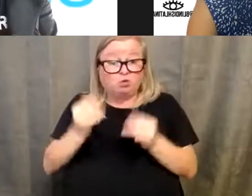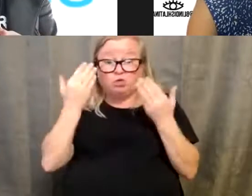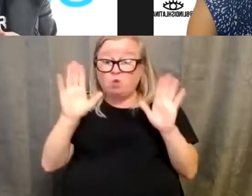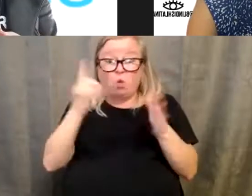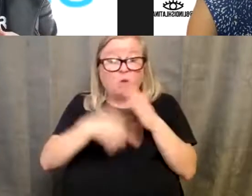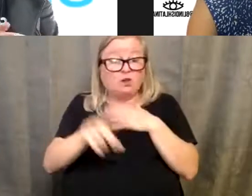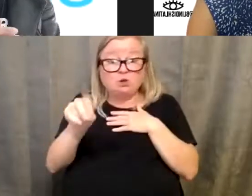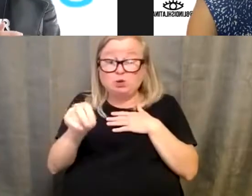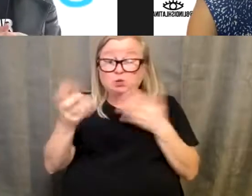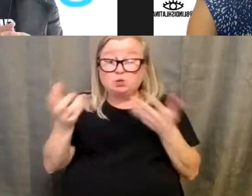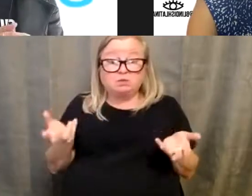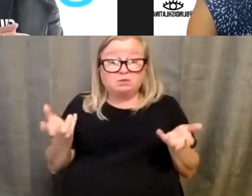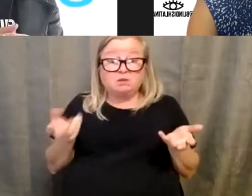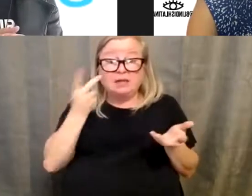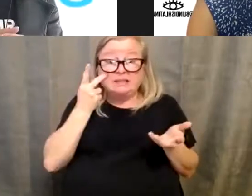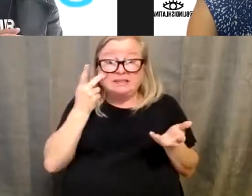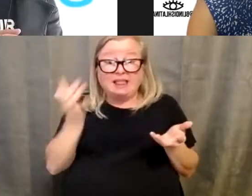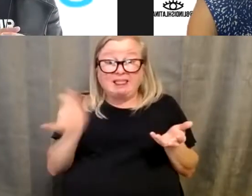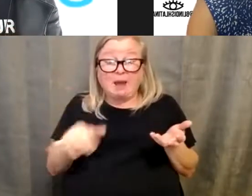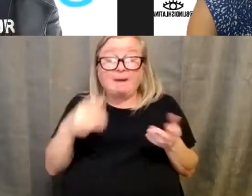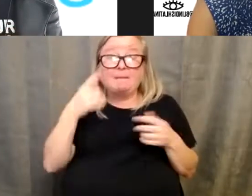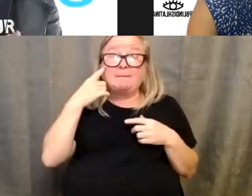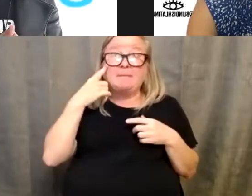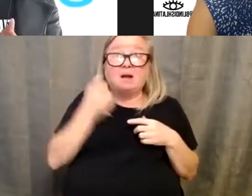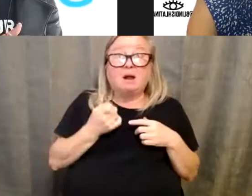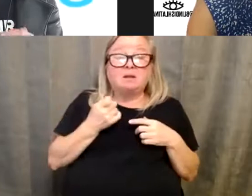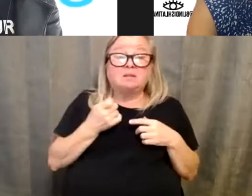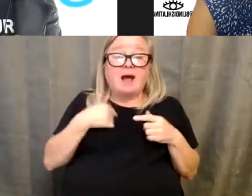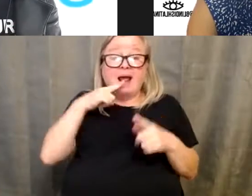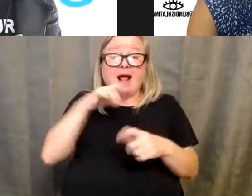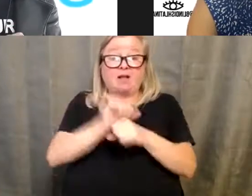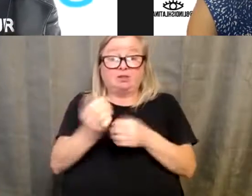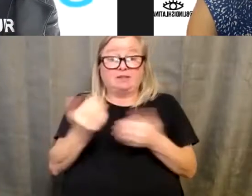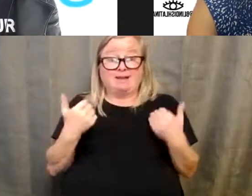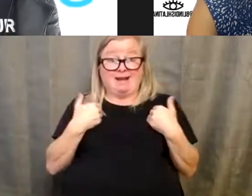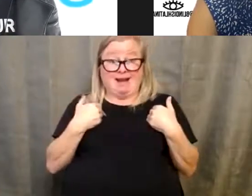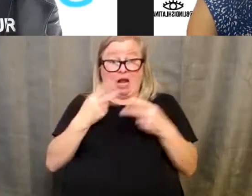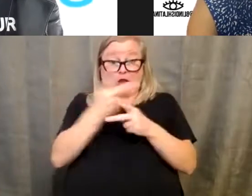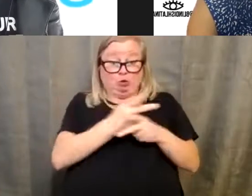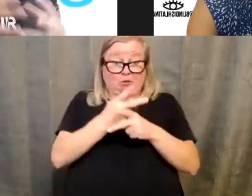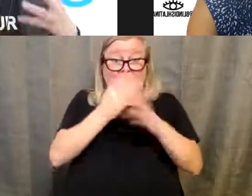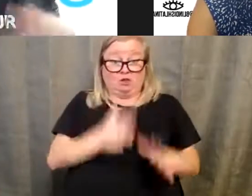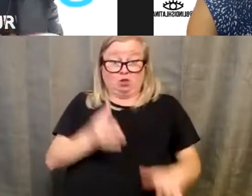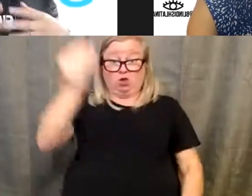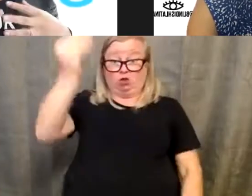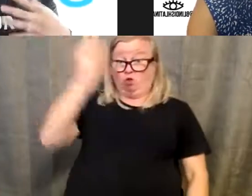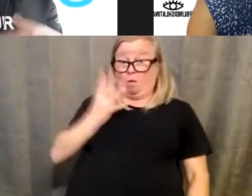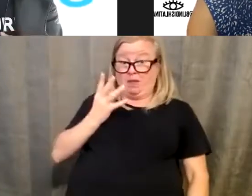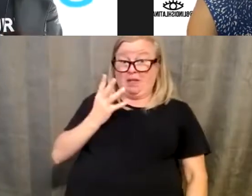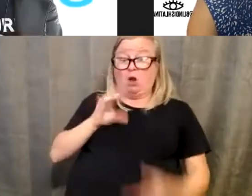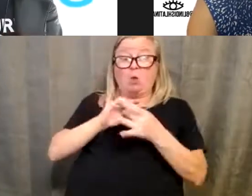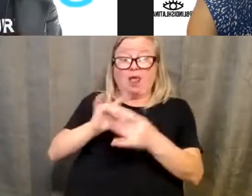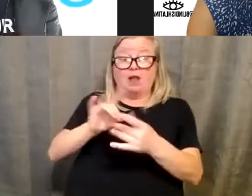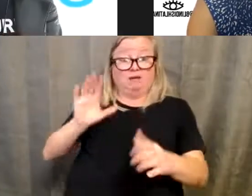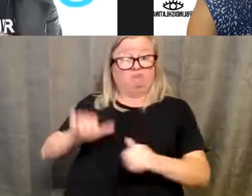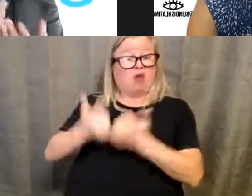I say that because I actually had a supervisor who told me regarding a challenge